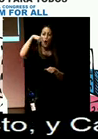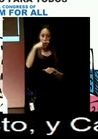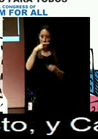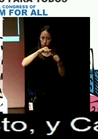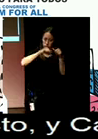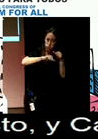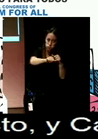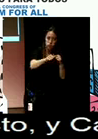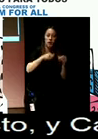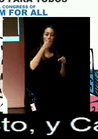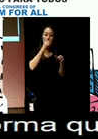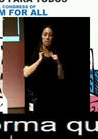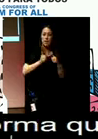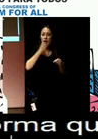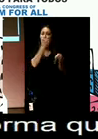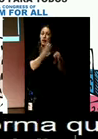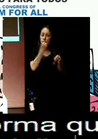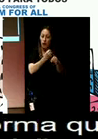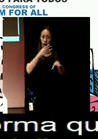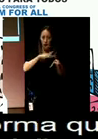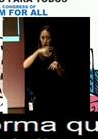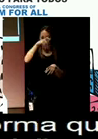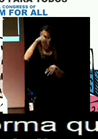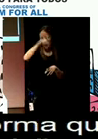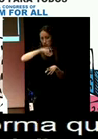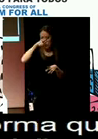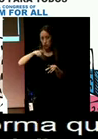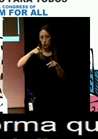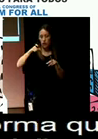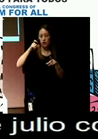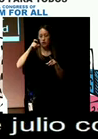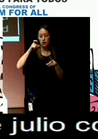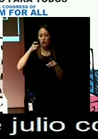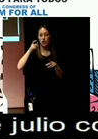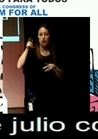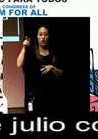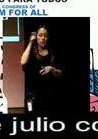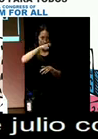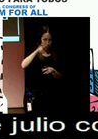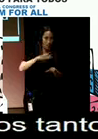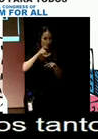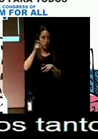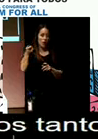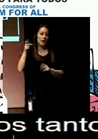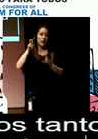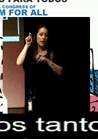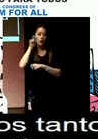the educational aspects behind social tourism, but as well as the commercial aspects. But we'll go into that in a